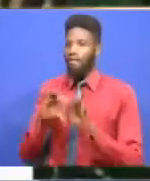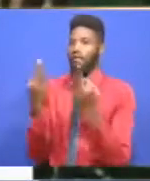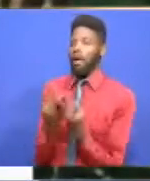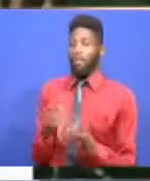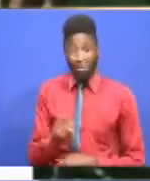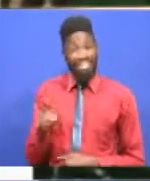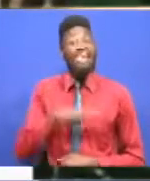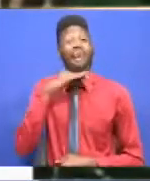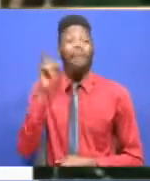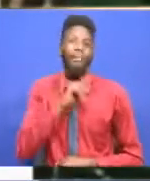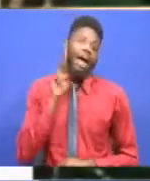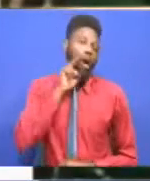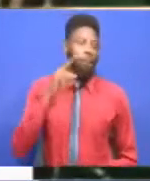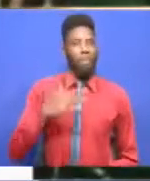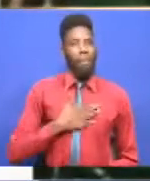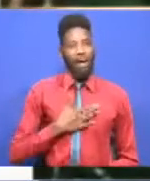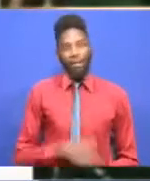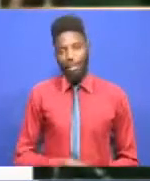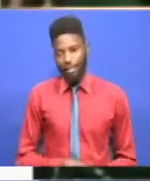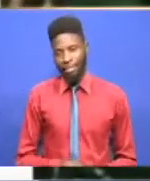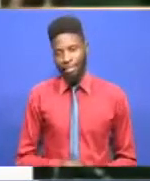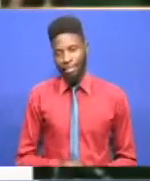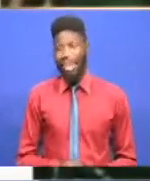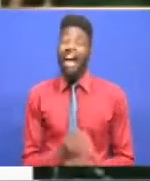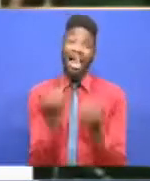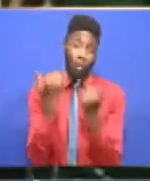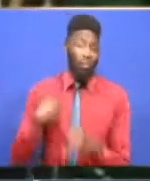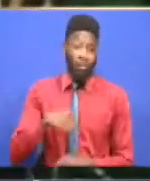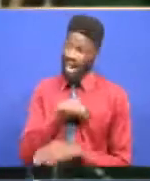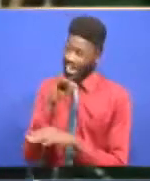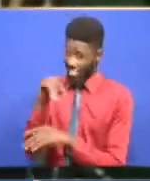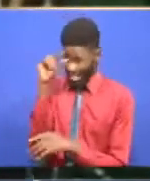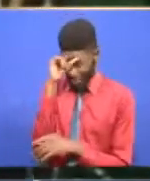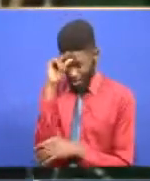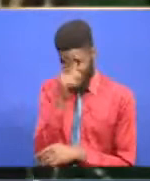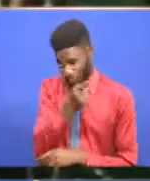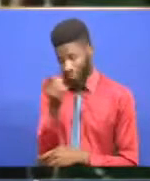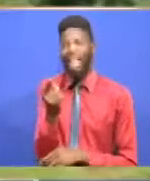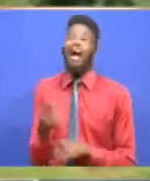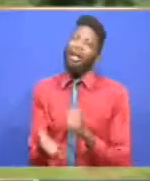ango yangu. Sasa tunaomba serikali